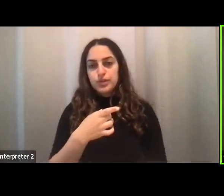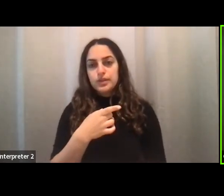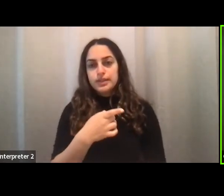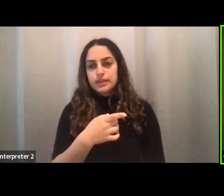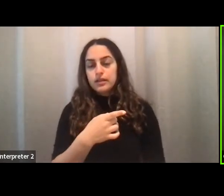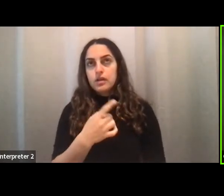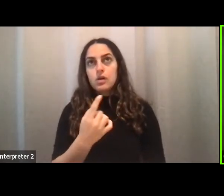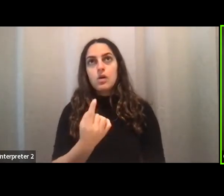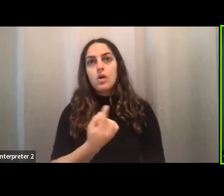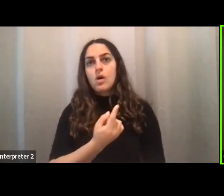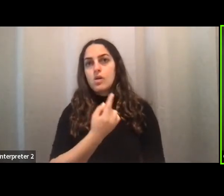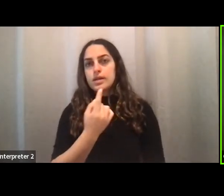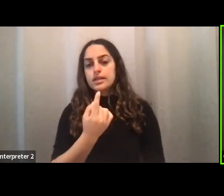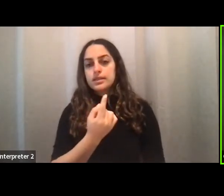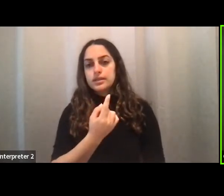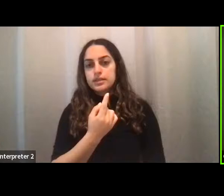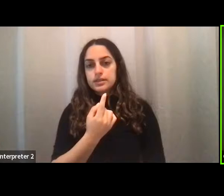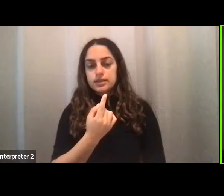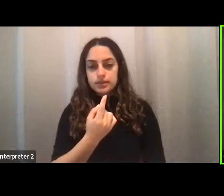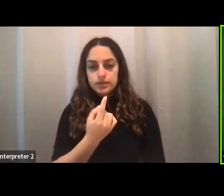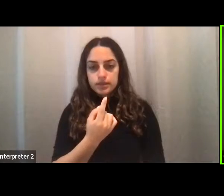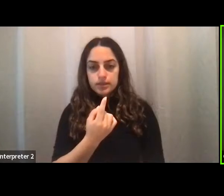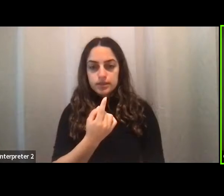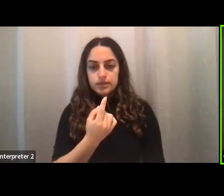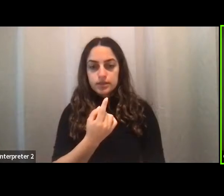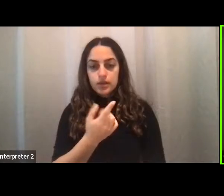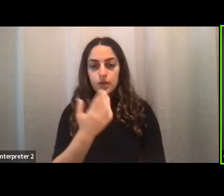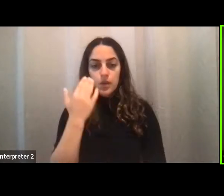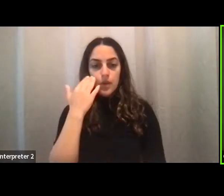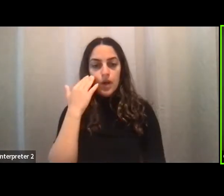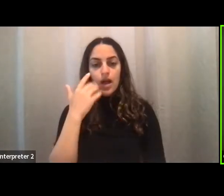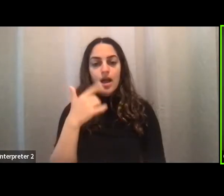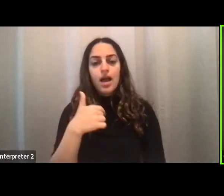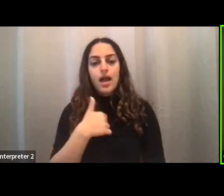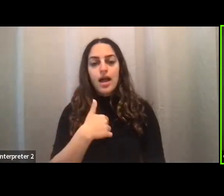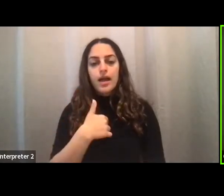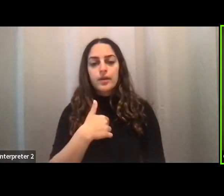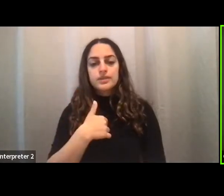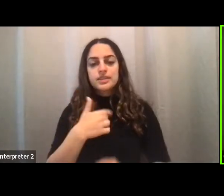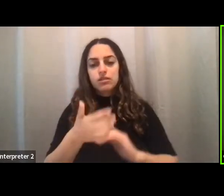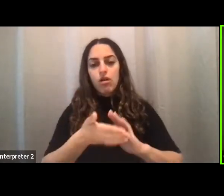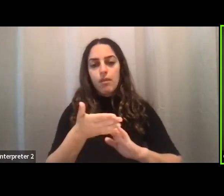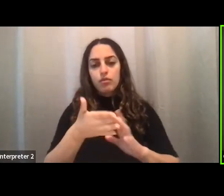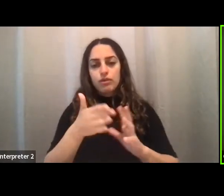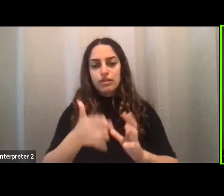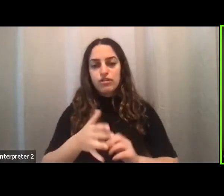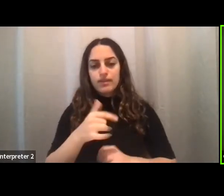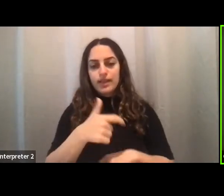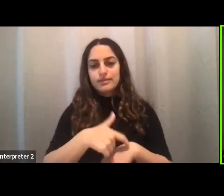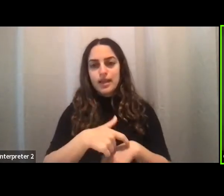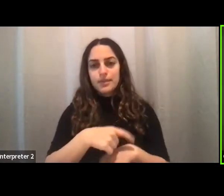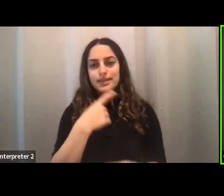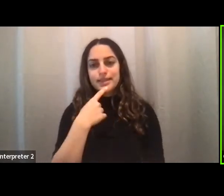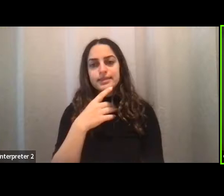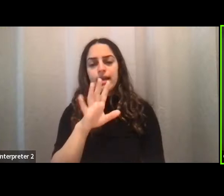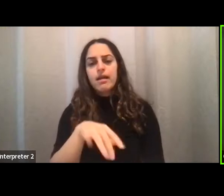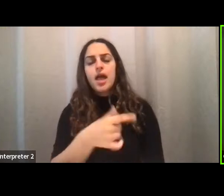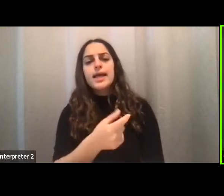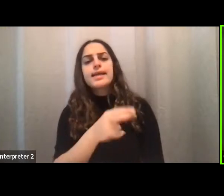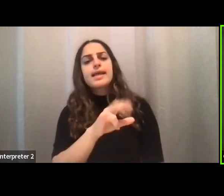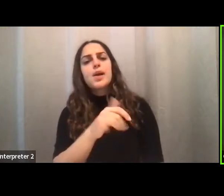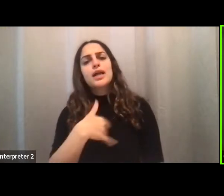always noted over the radio because i was a law operator at the time gary get your black ass down here